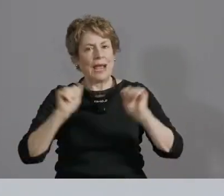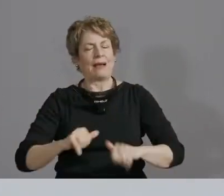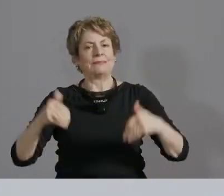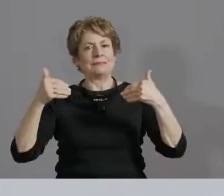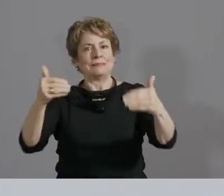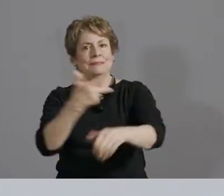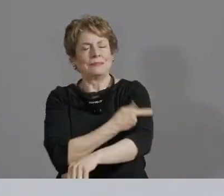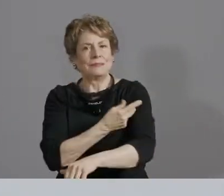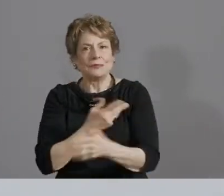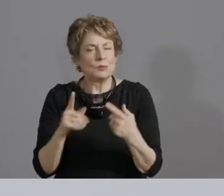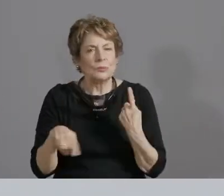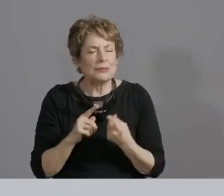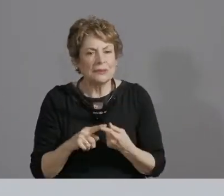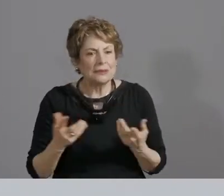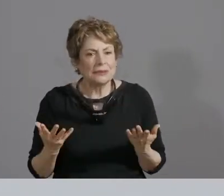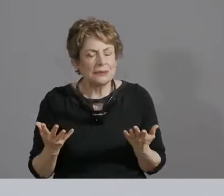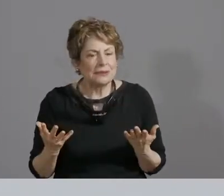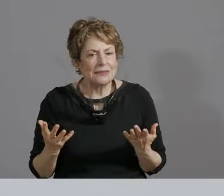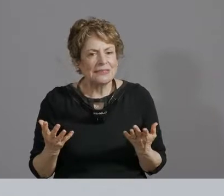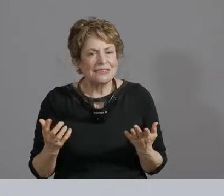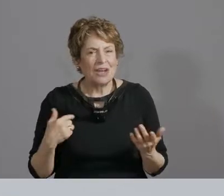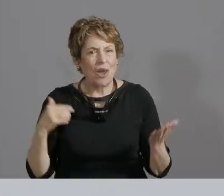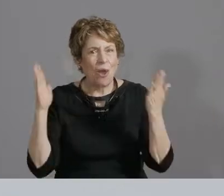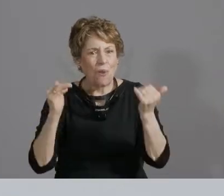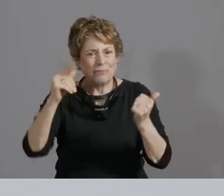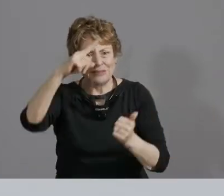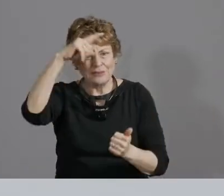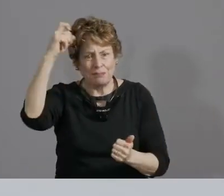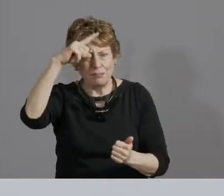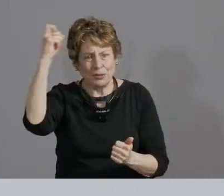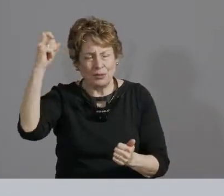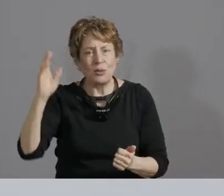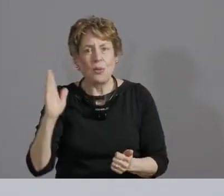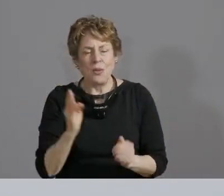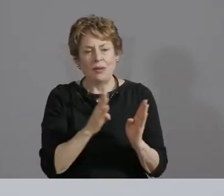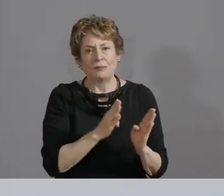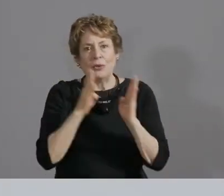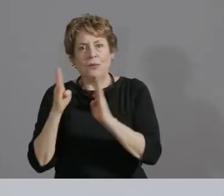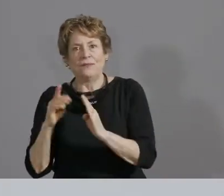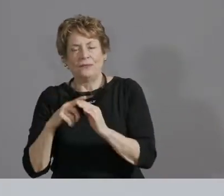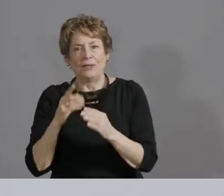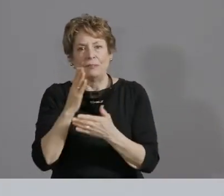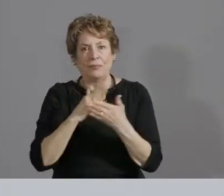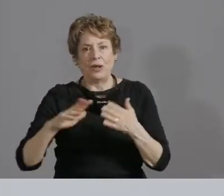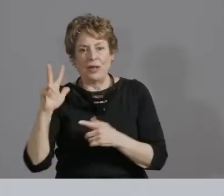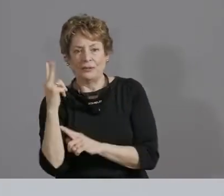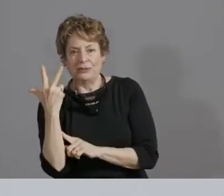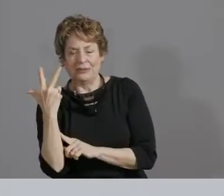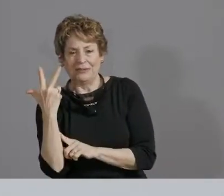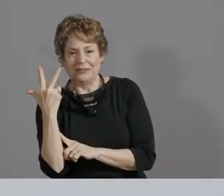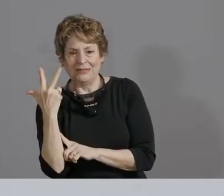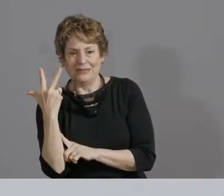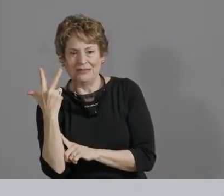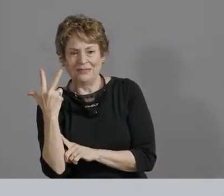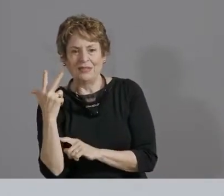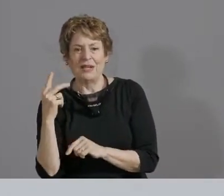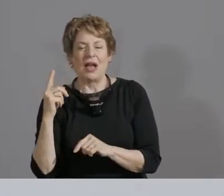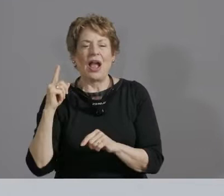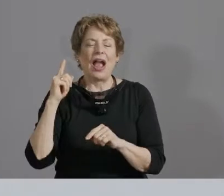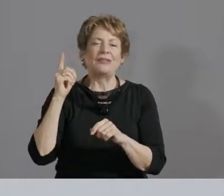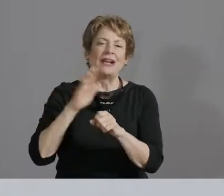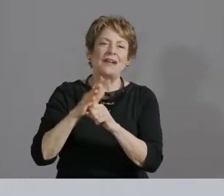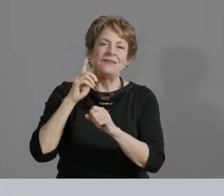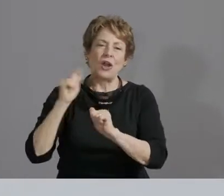meet the demand, and then we have people that don't want it, so we'll have excess supply. That's what we're anticipating right